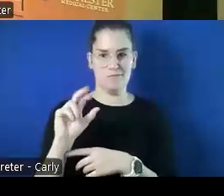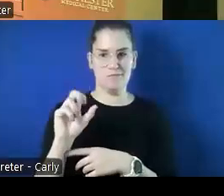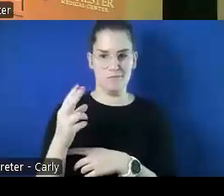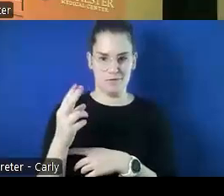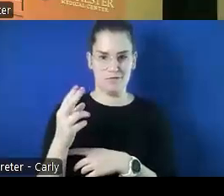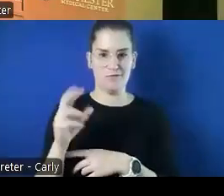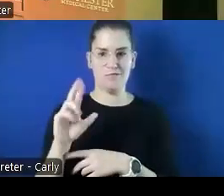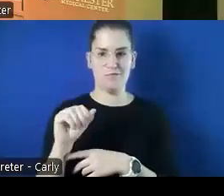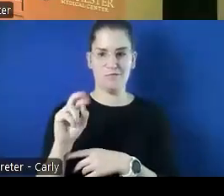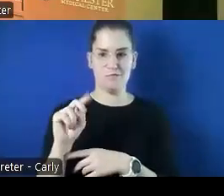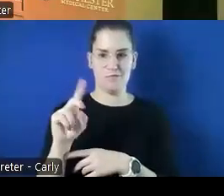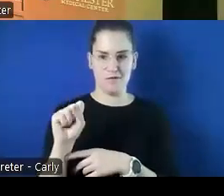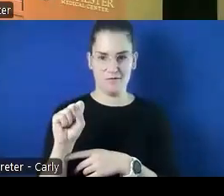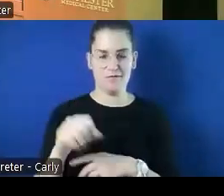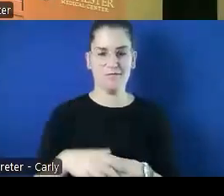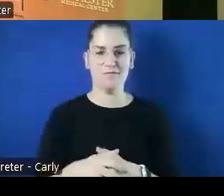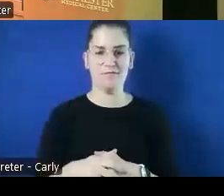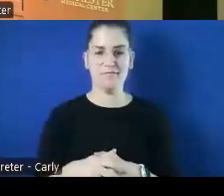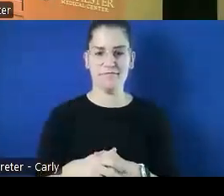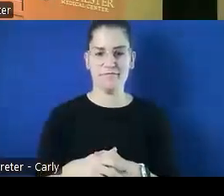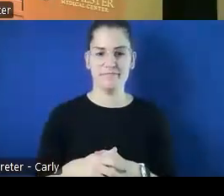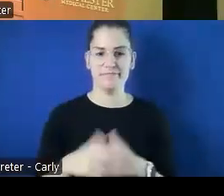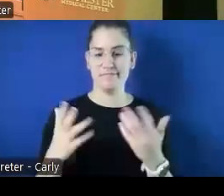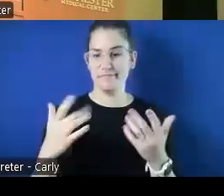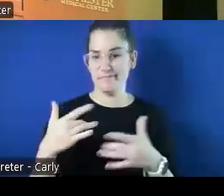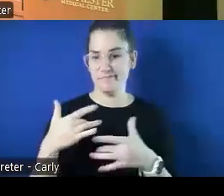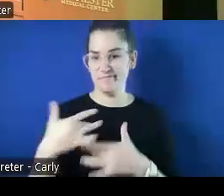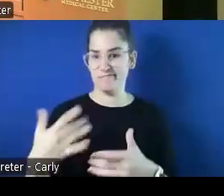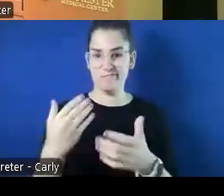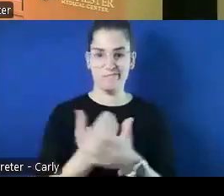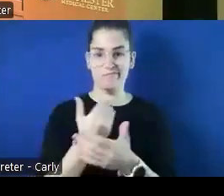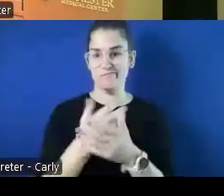we begin, I want to make the usual announcements,